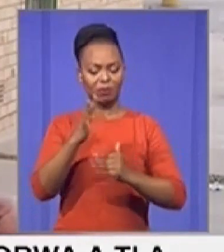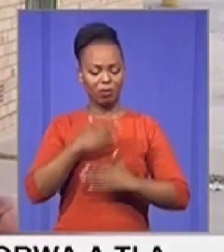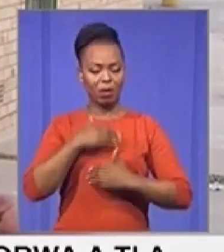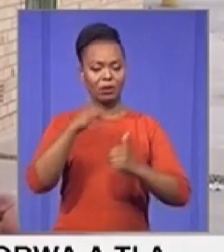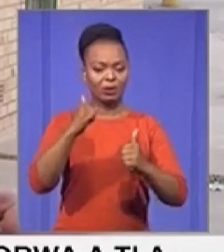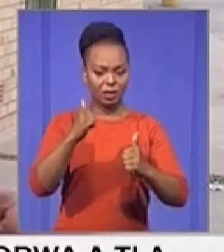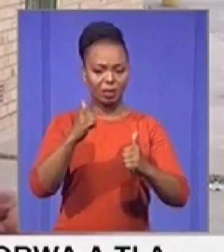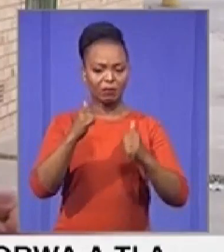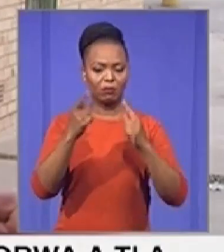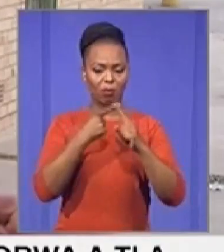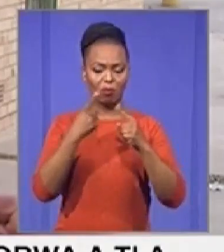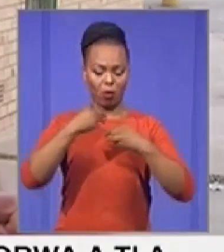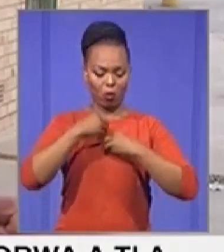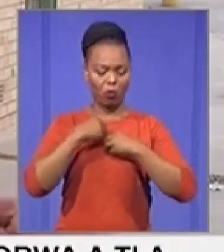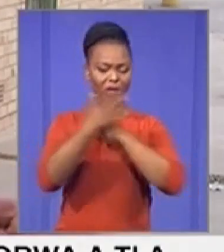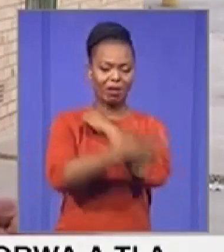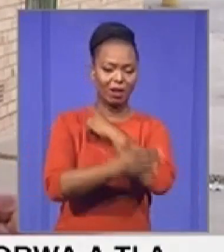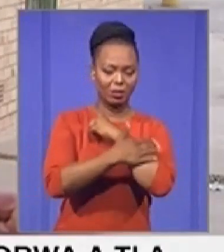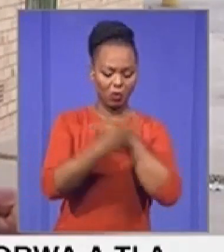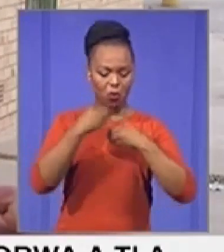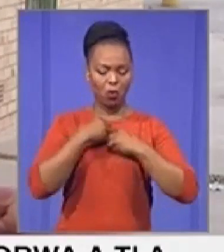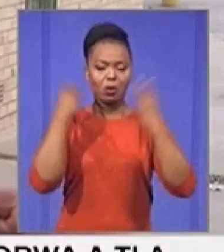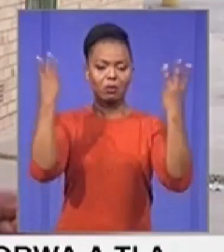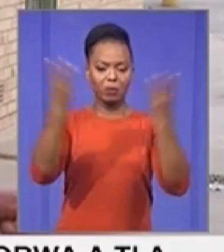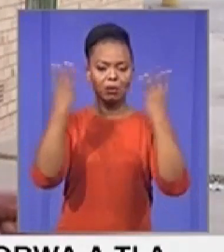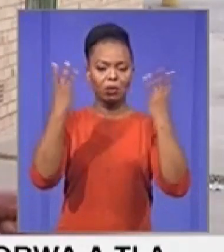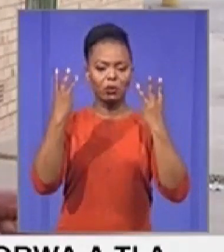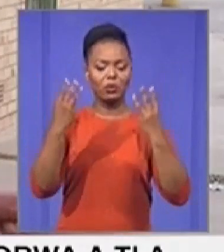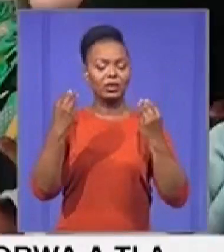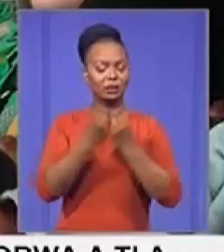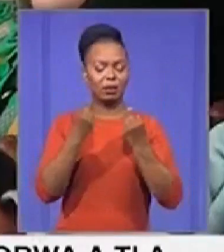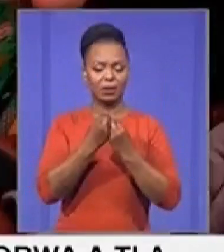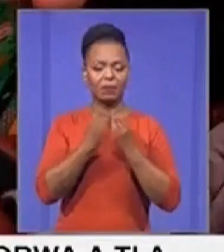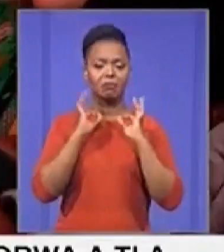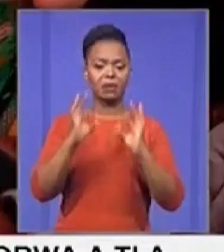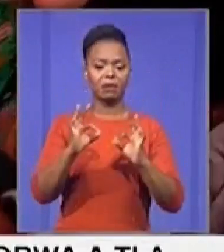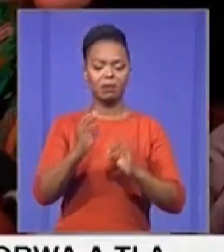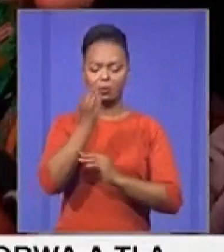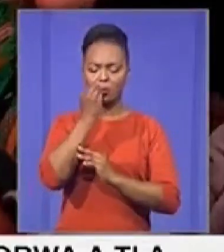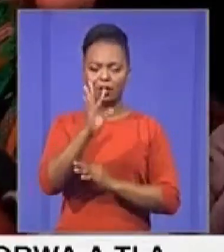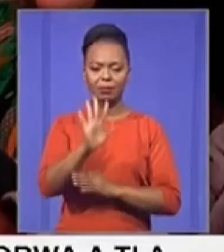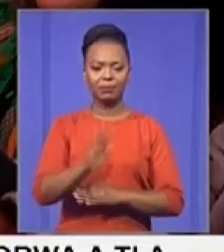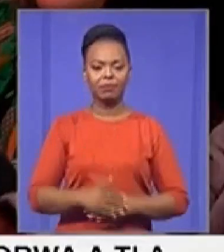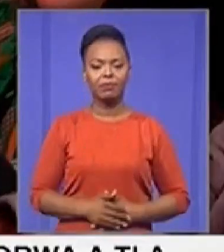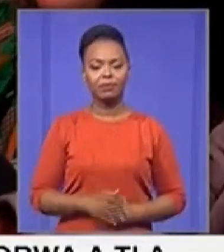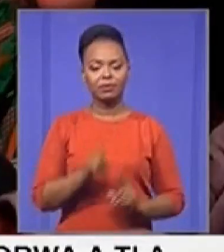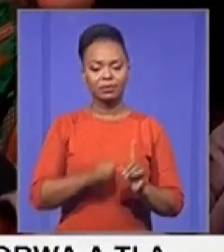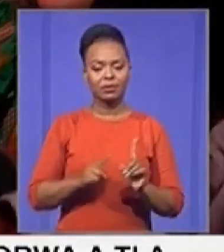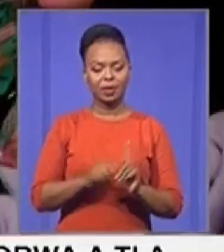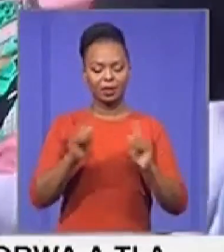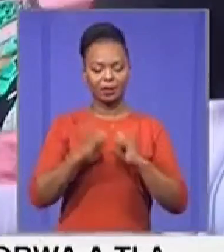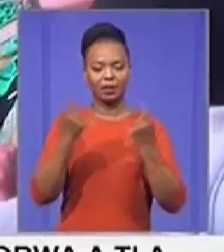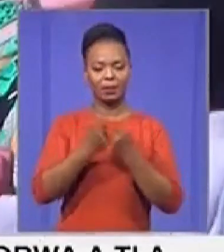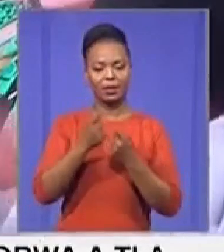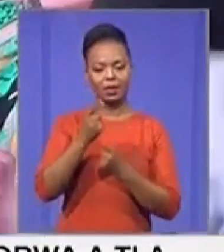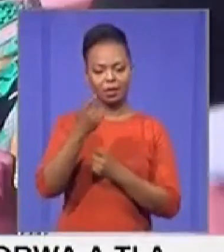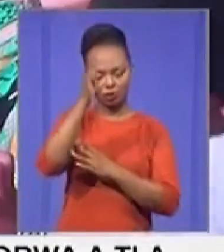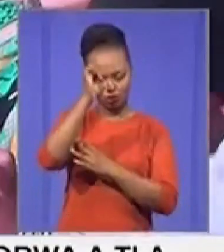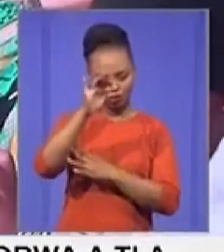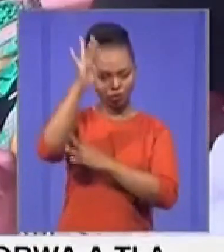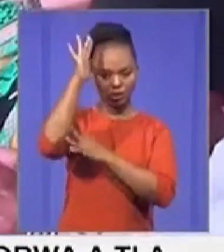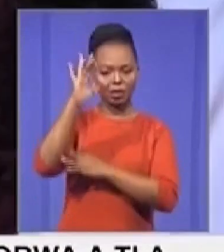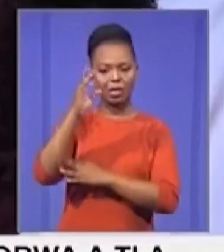it by your own country, by your own people, it's quite pleasing. Kolisi o sa bapalla sehlopha sa Durban sa Sharks mme hape